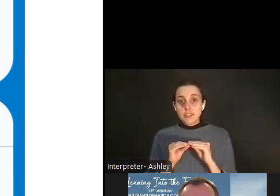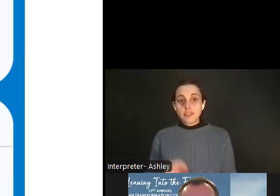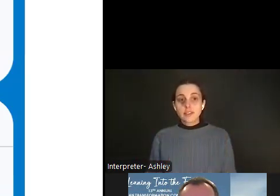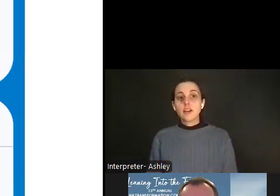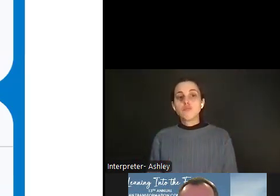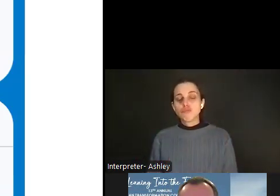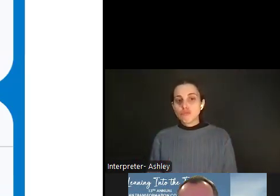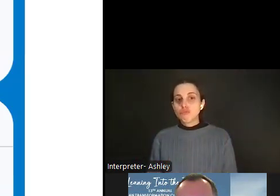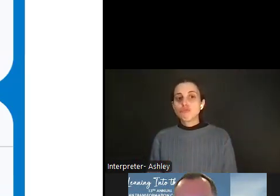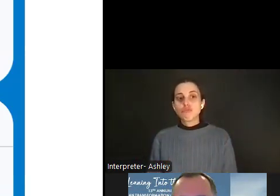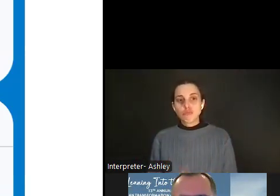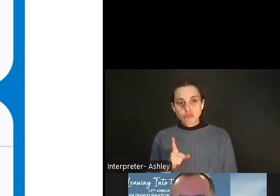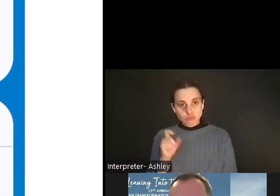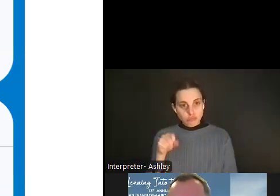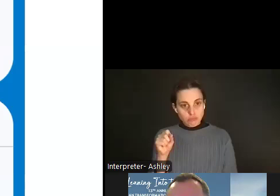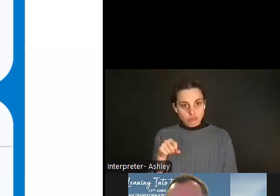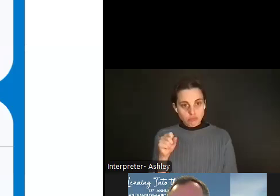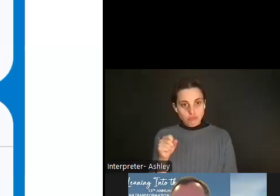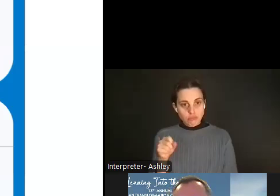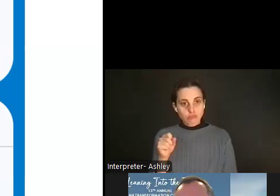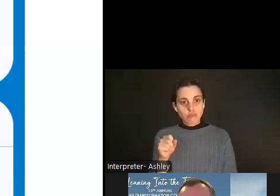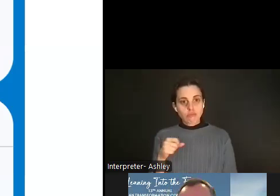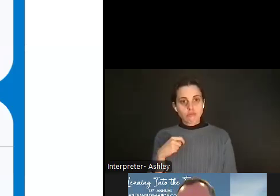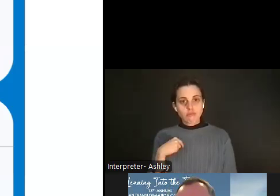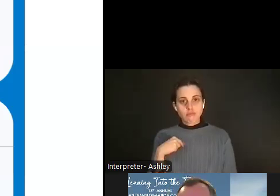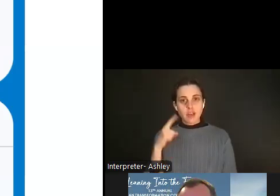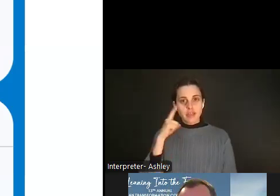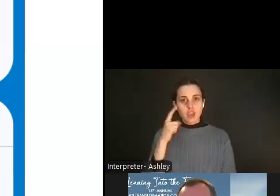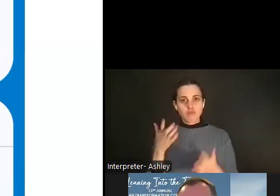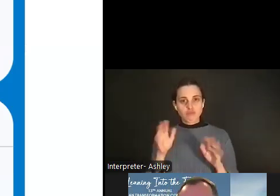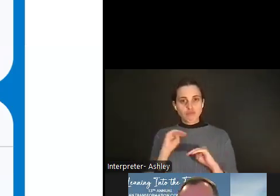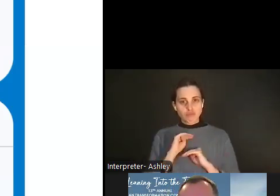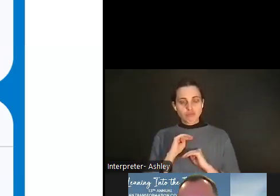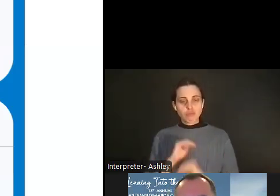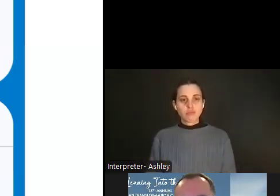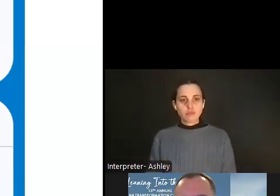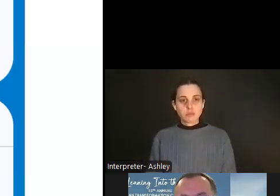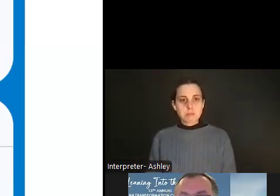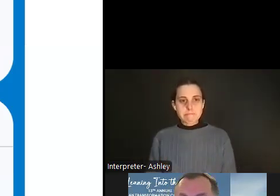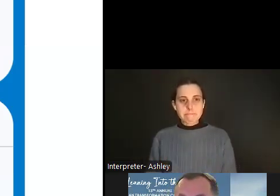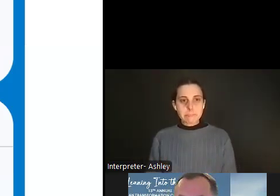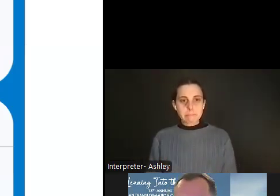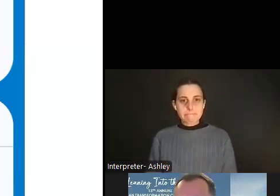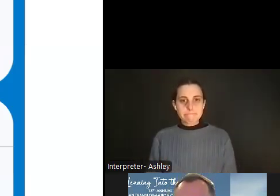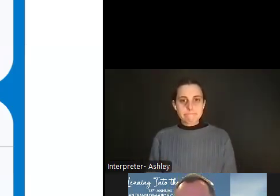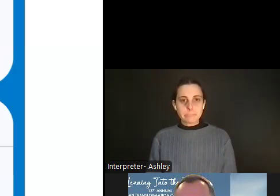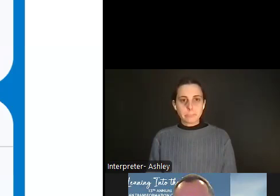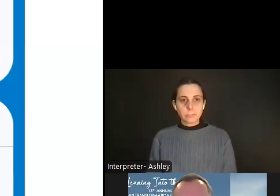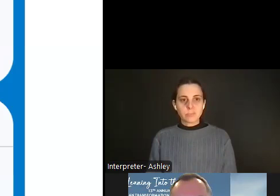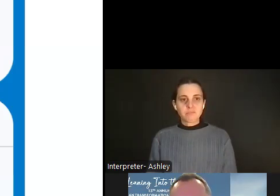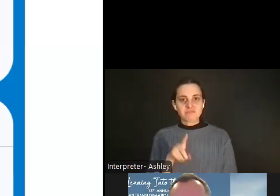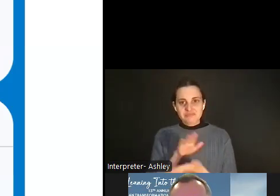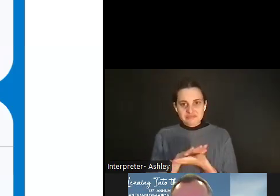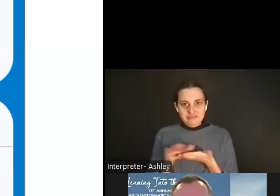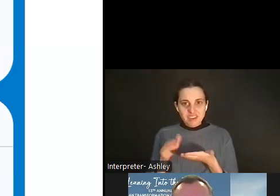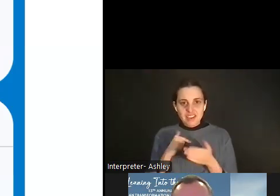It's metrics. All right, I think we've got a count. So we have a small sample size here on purpose.